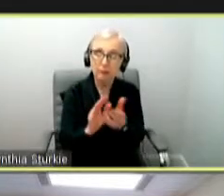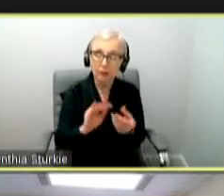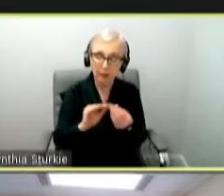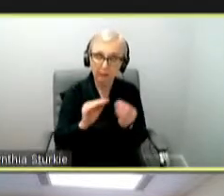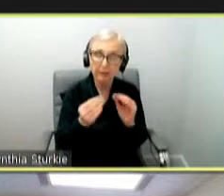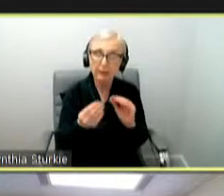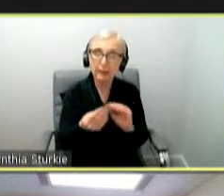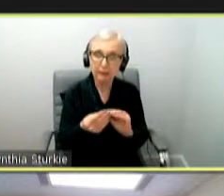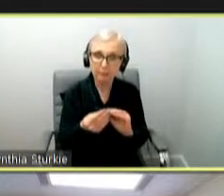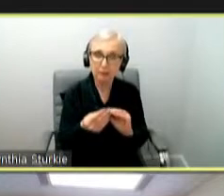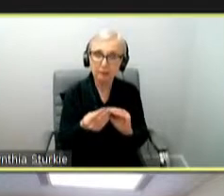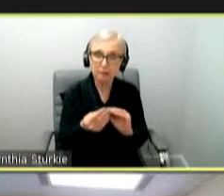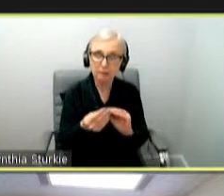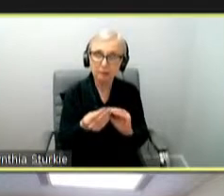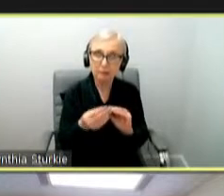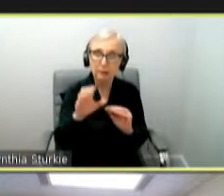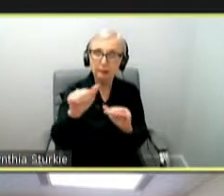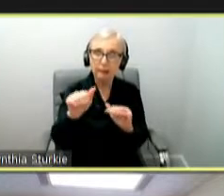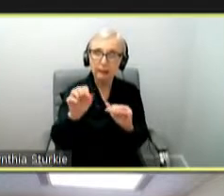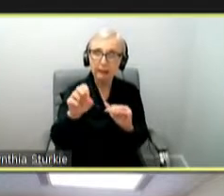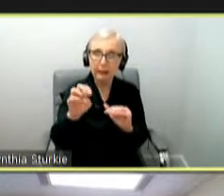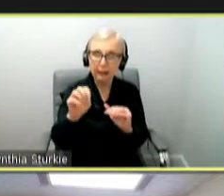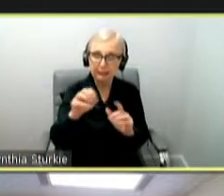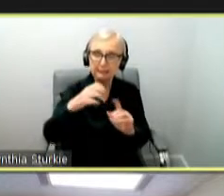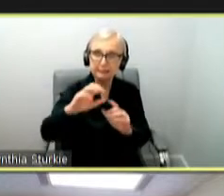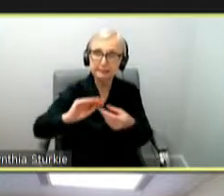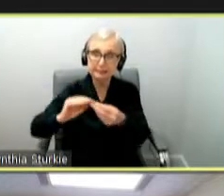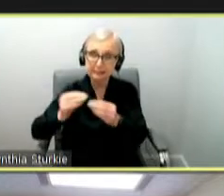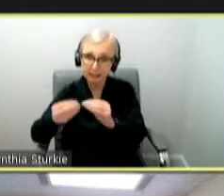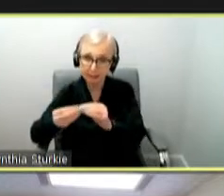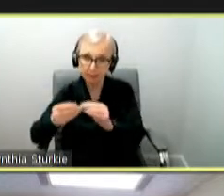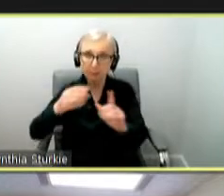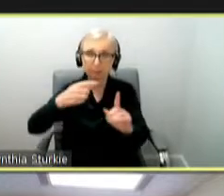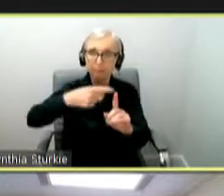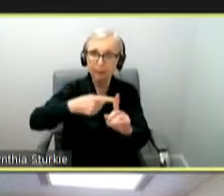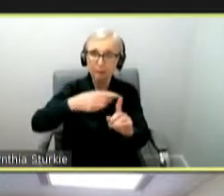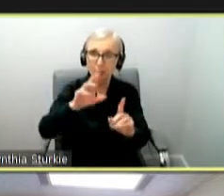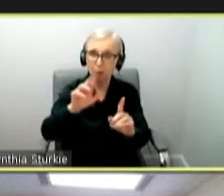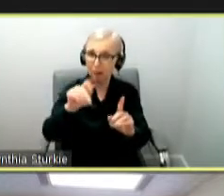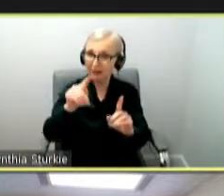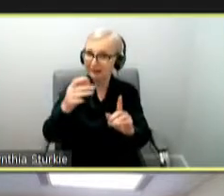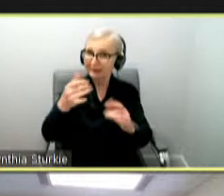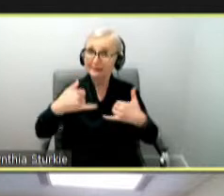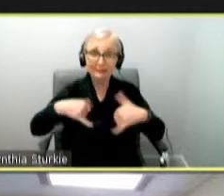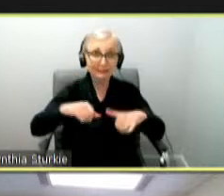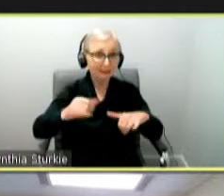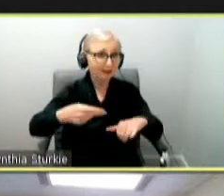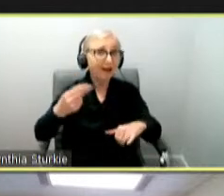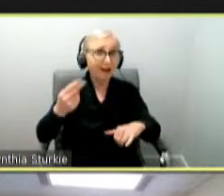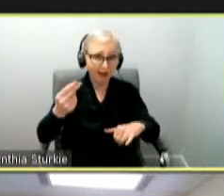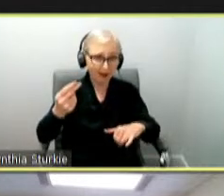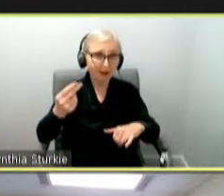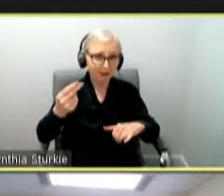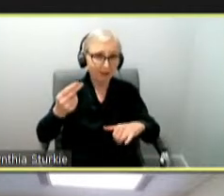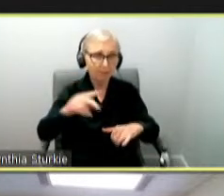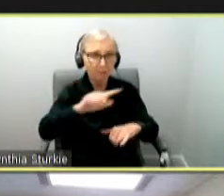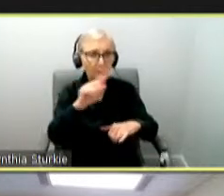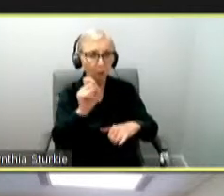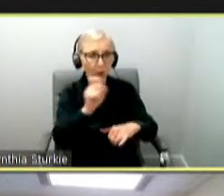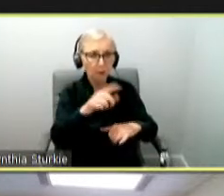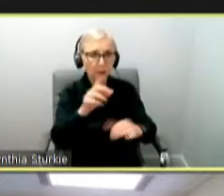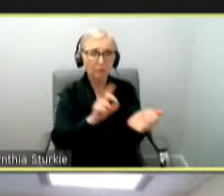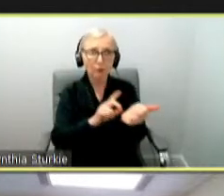though the case numbers and positivity rate remains very high. My question is for Dr.